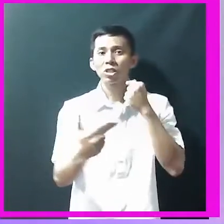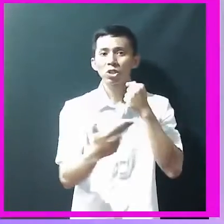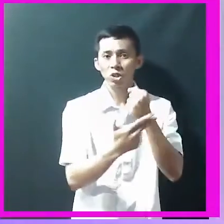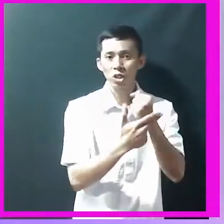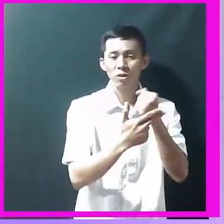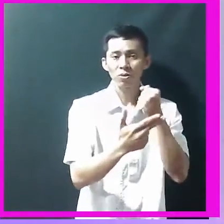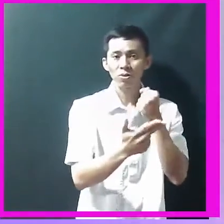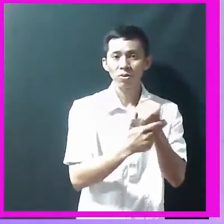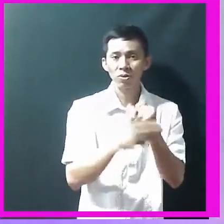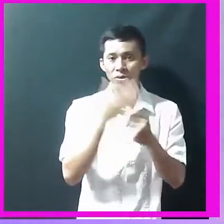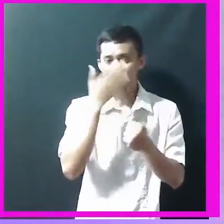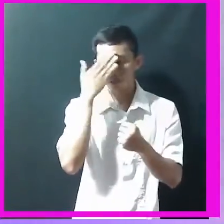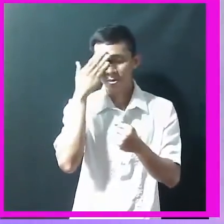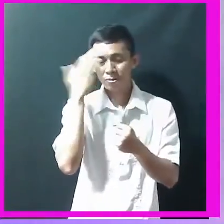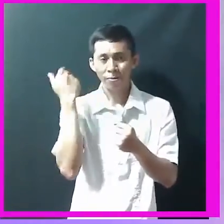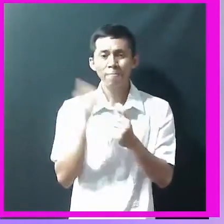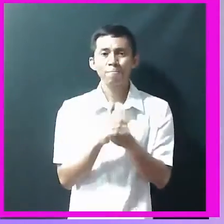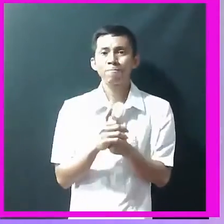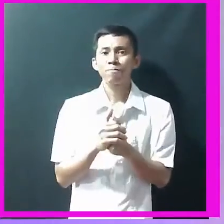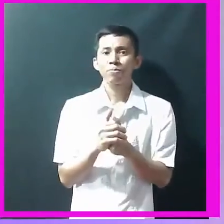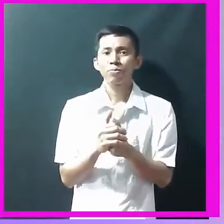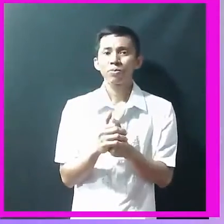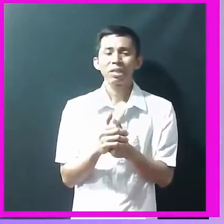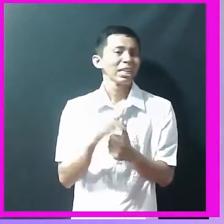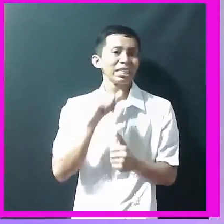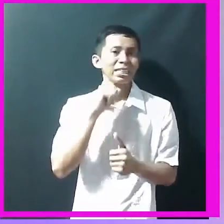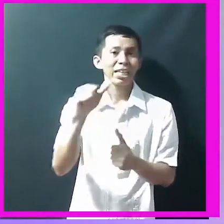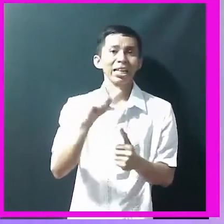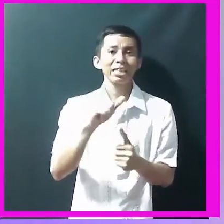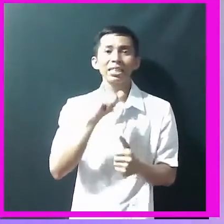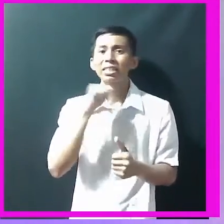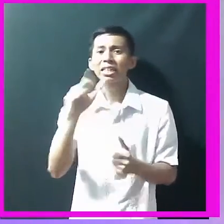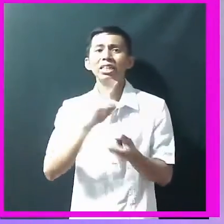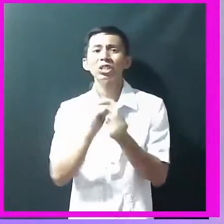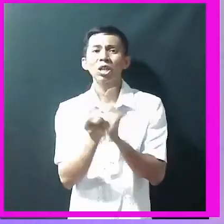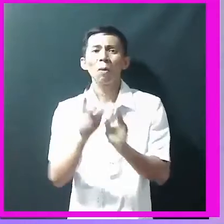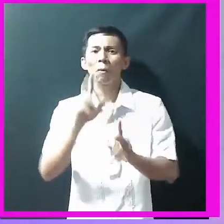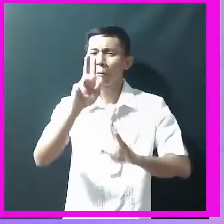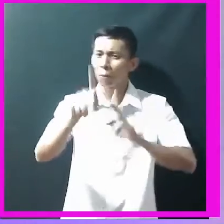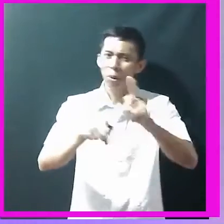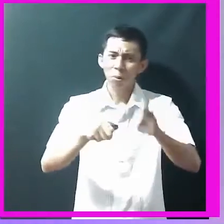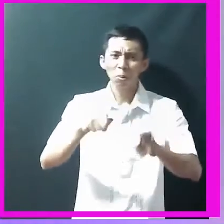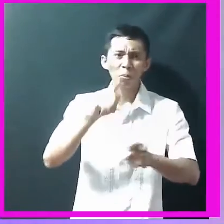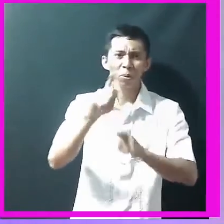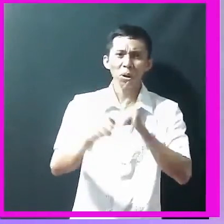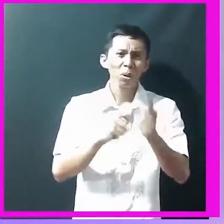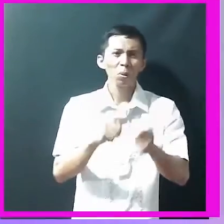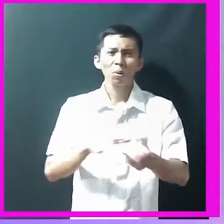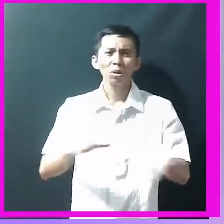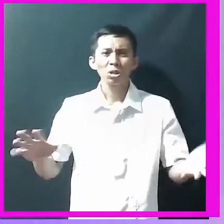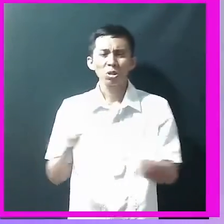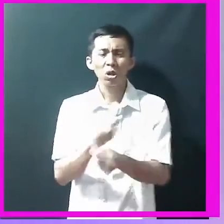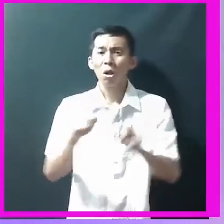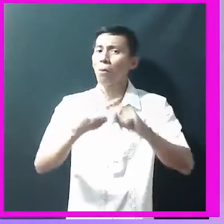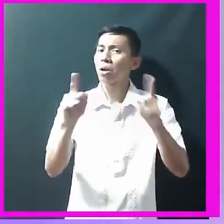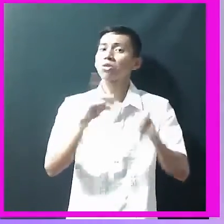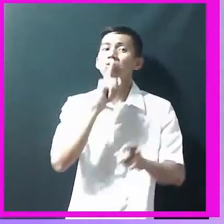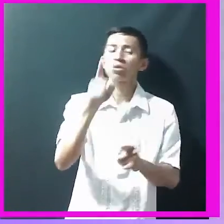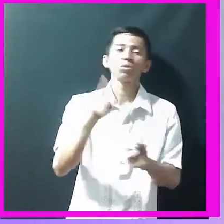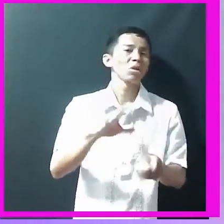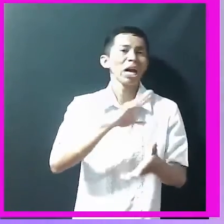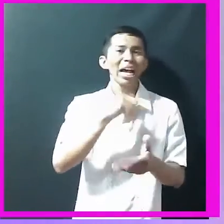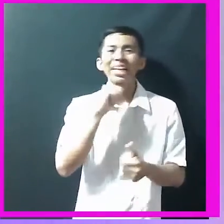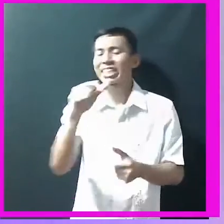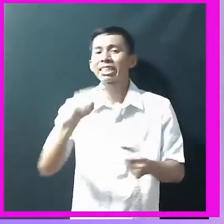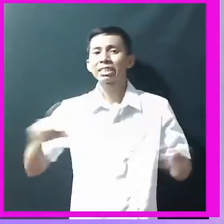It surpasses generations. It will not decay. People decay, but truth will never decay. It